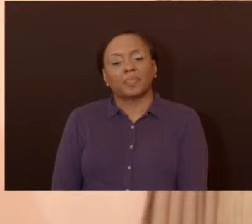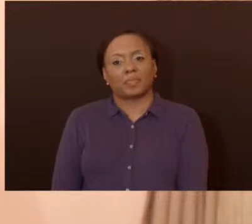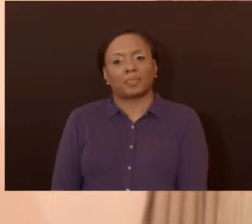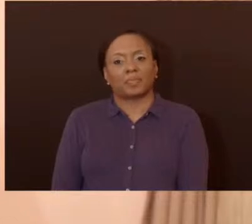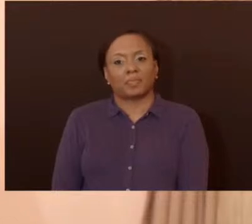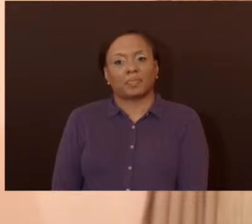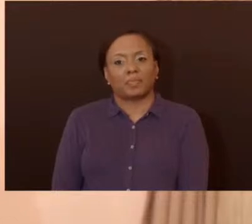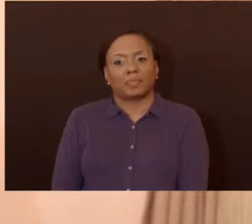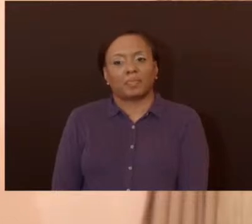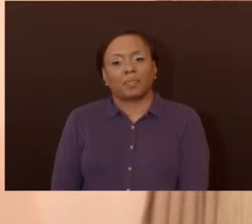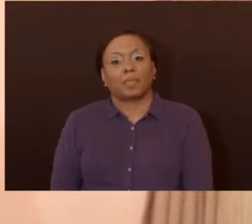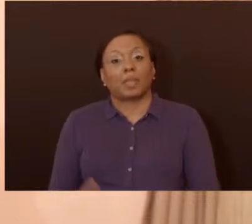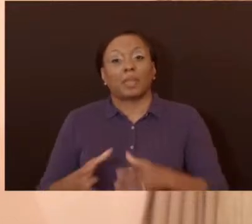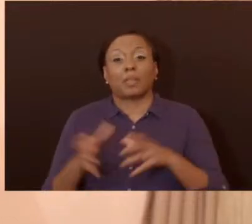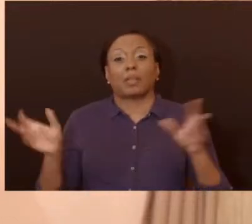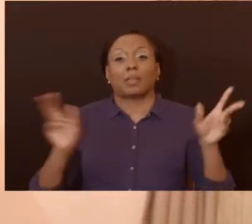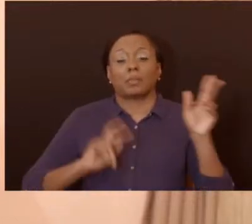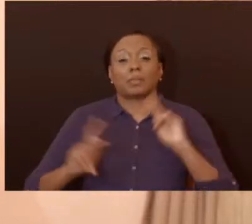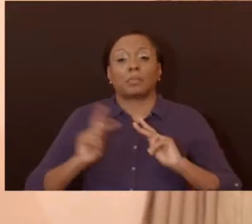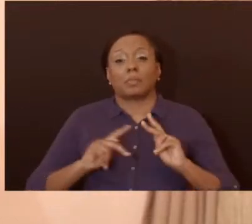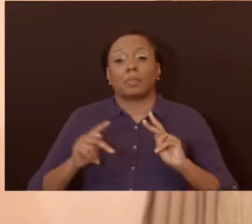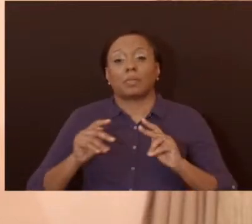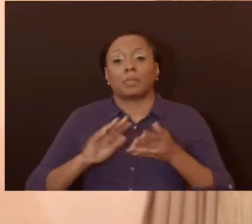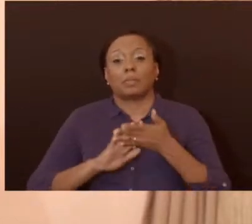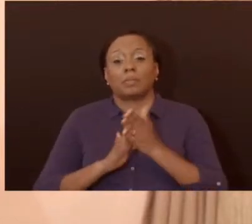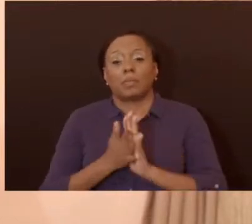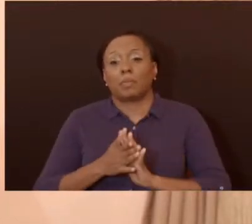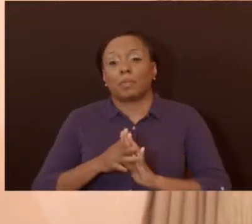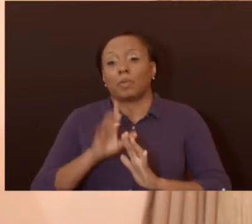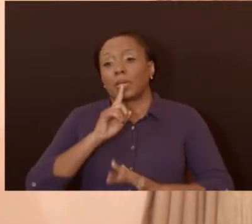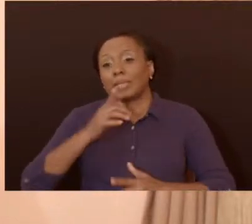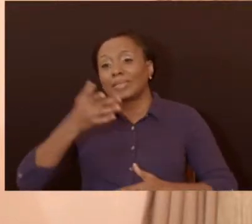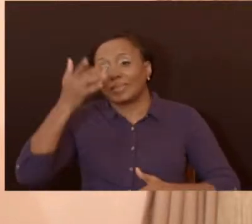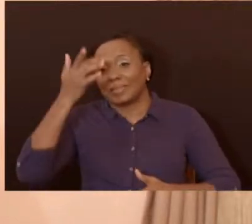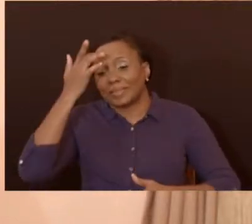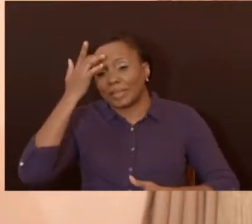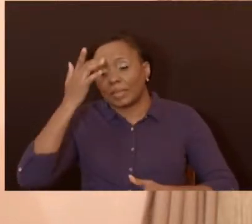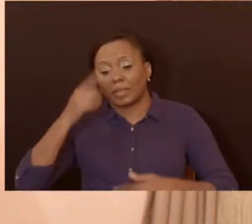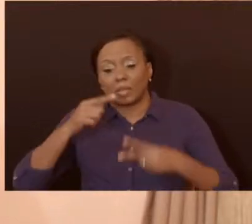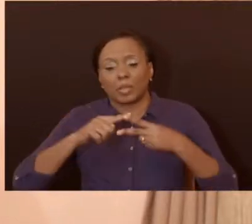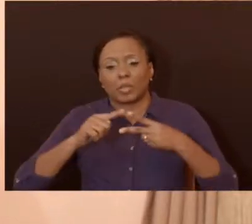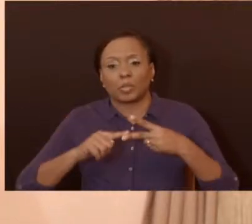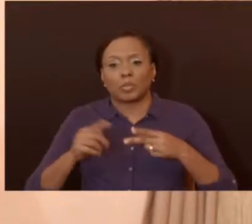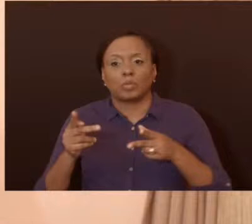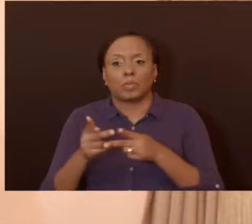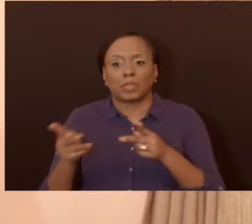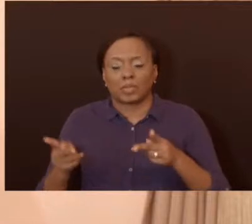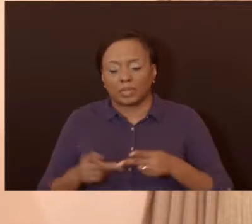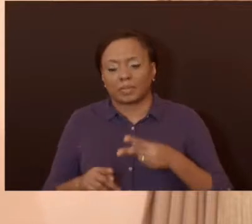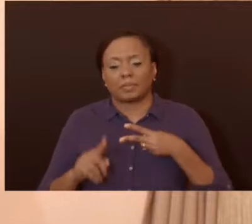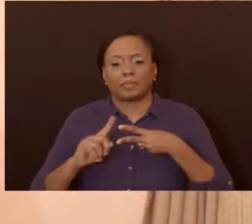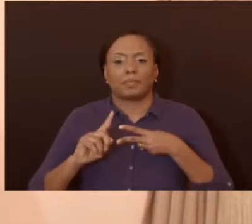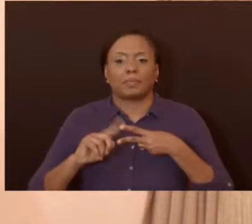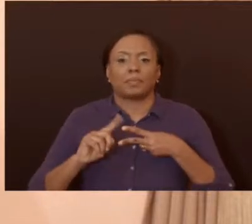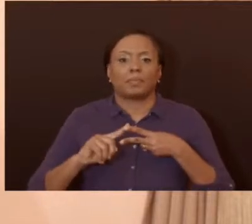in two main categories of areas, what we would call recreational areas and